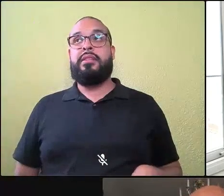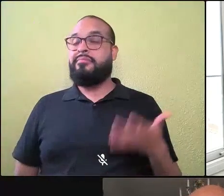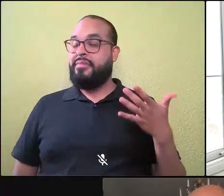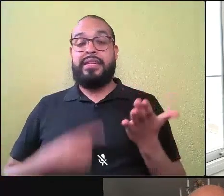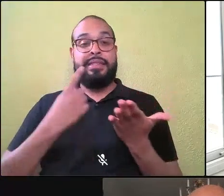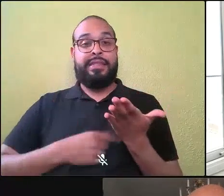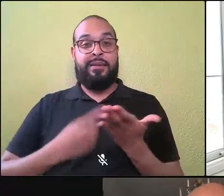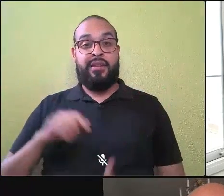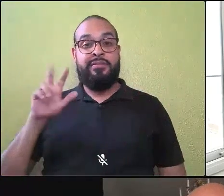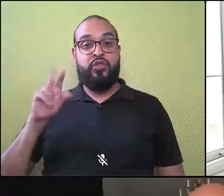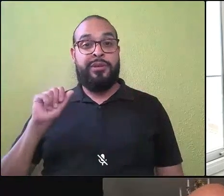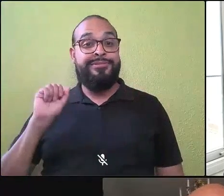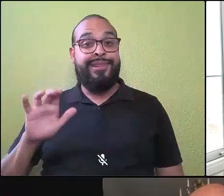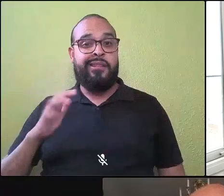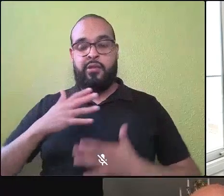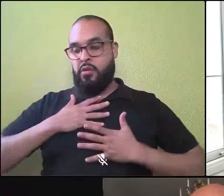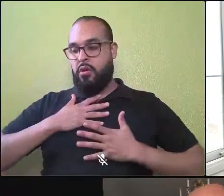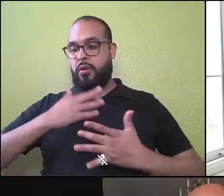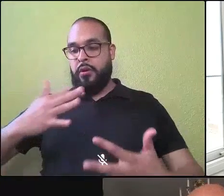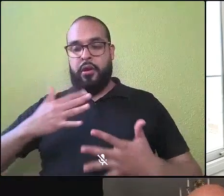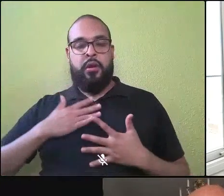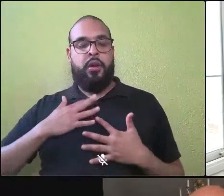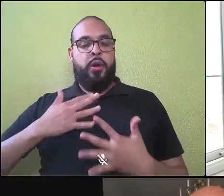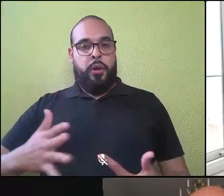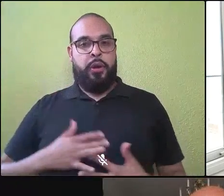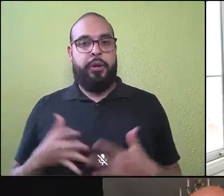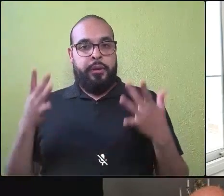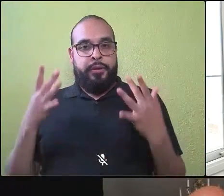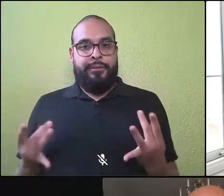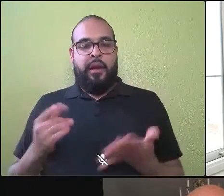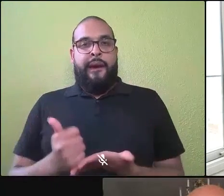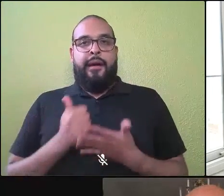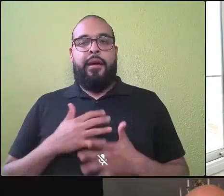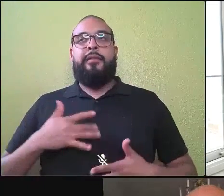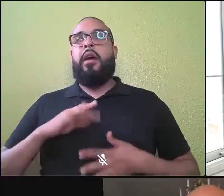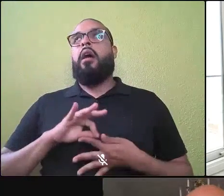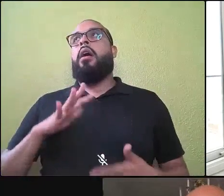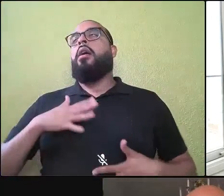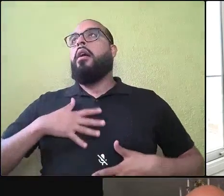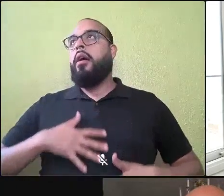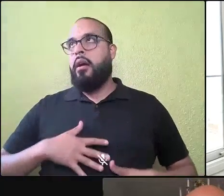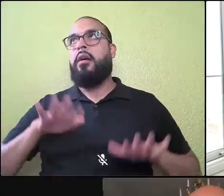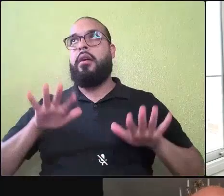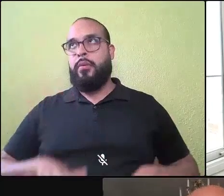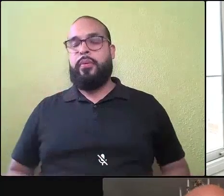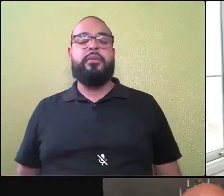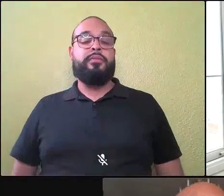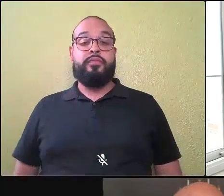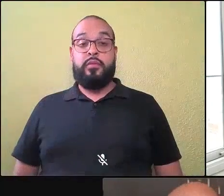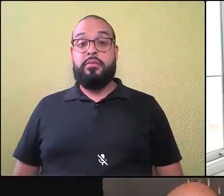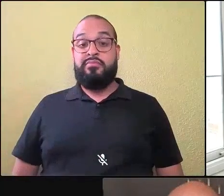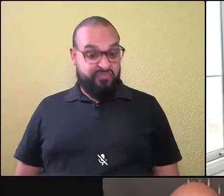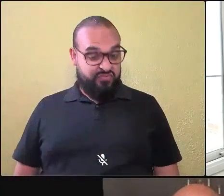deep breath exercise just to settle myself is huge. And sometimes taking whatever comes, like